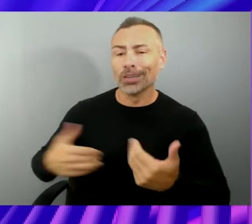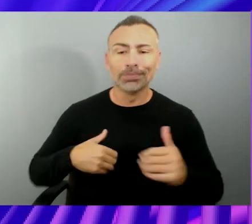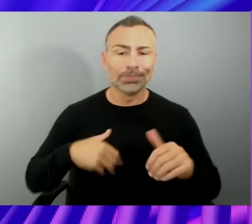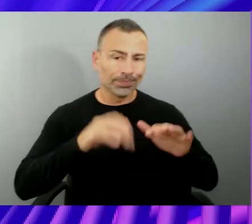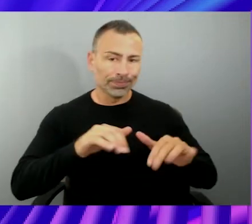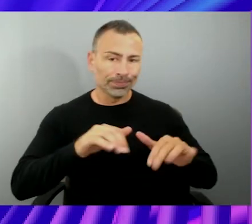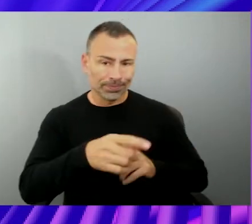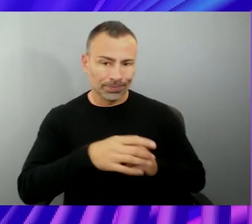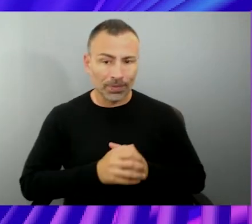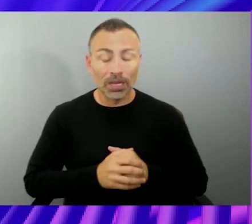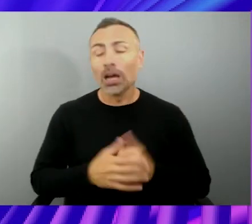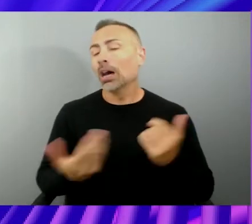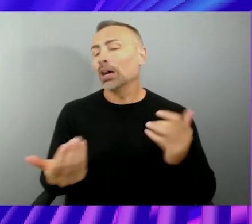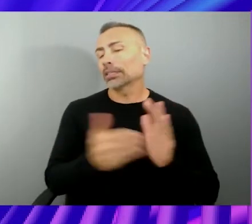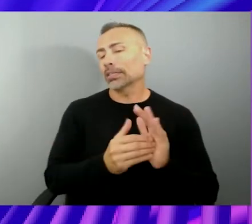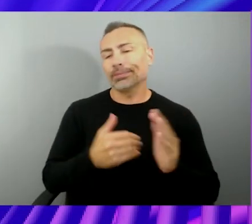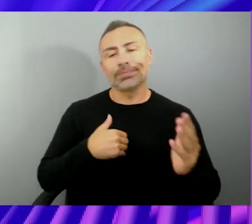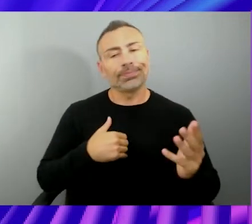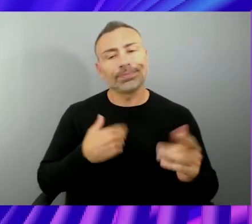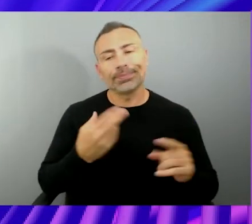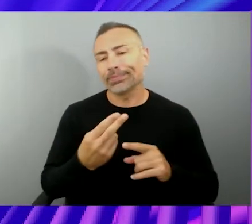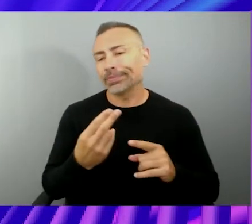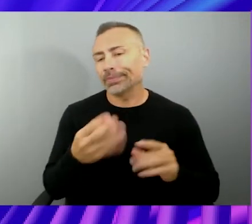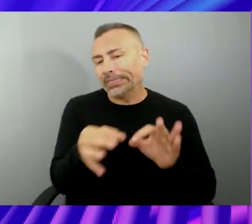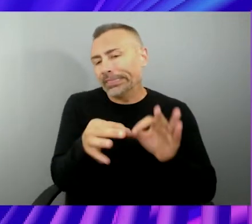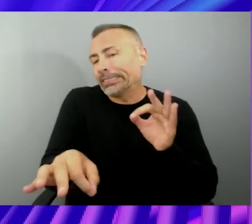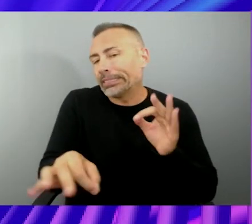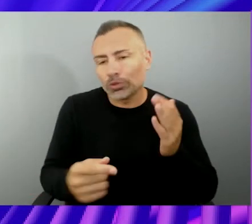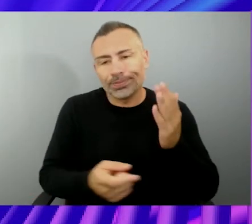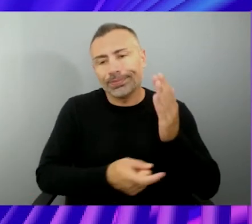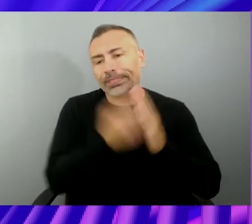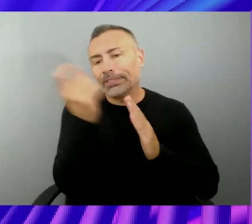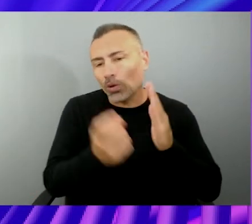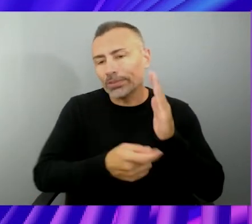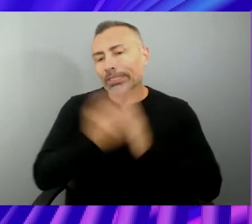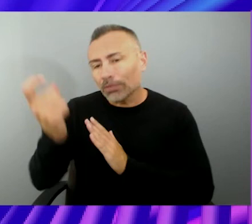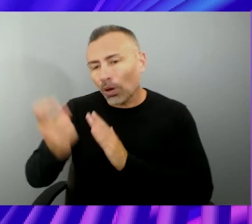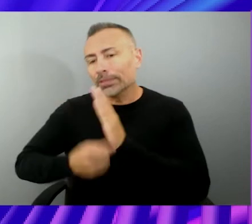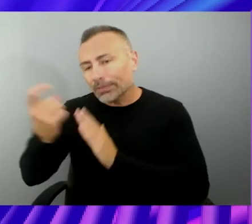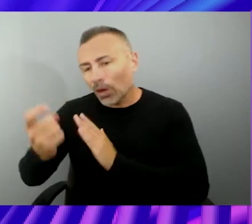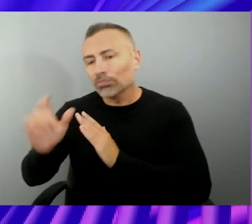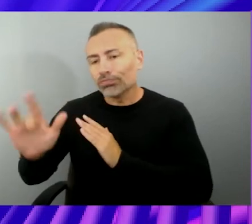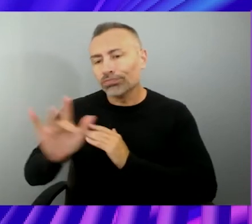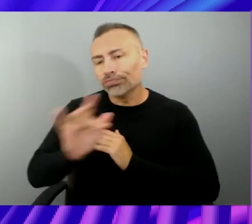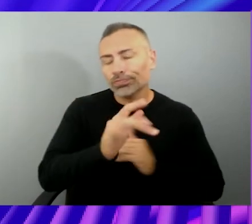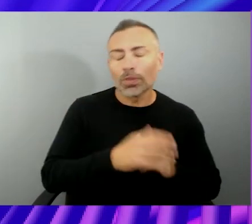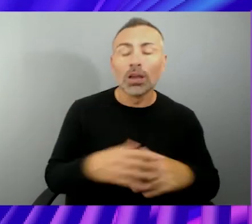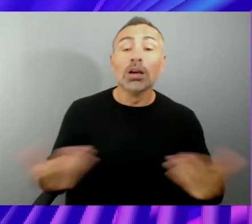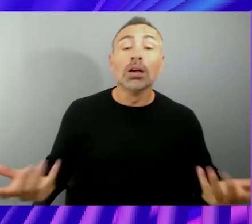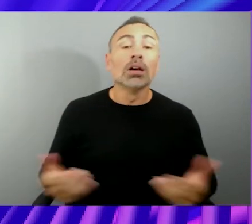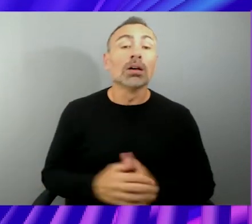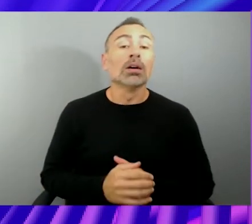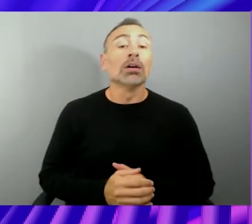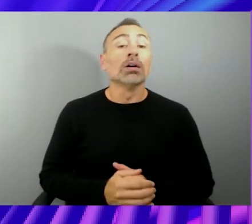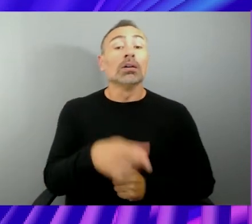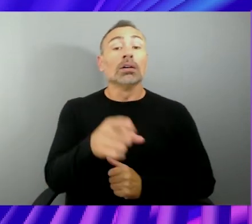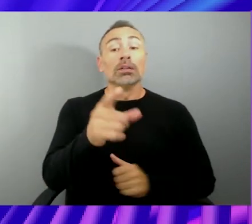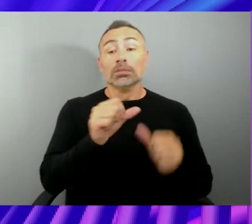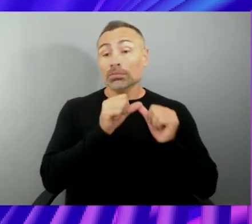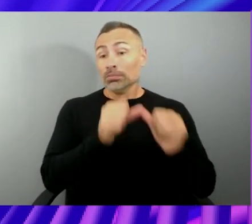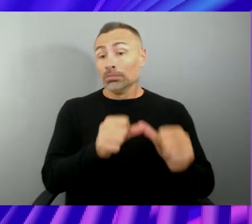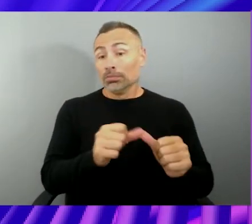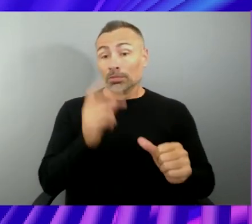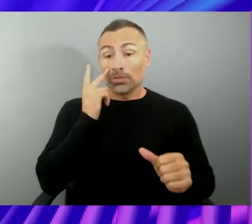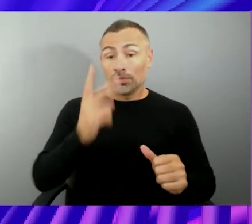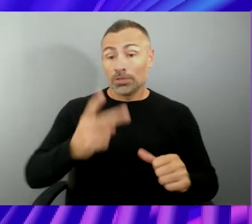Again, just defaults to run through. You can name this whatever you want. And then as we continue through, you'll see, all right, do I want